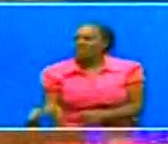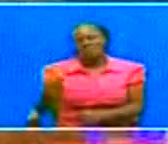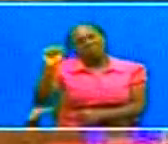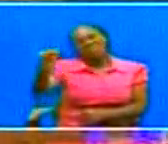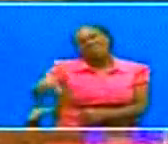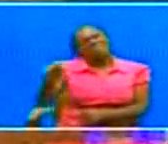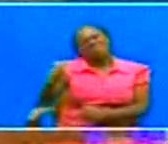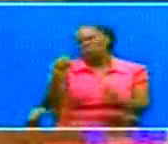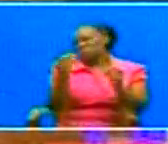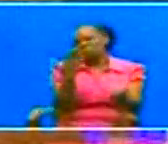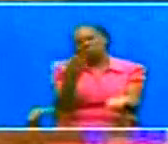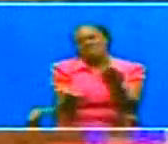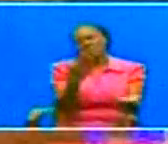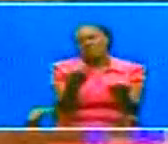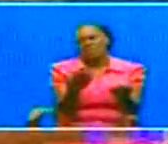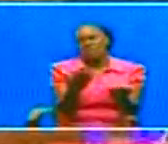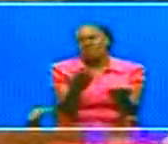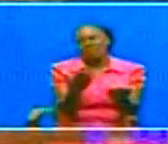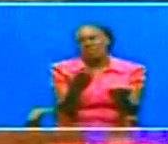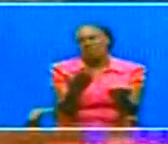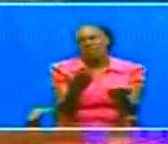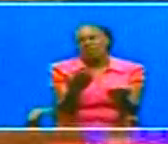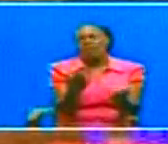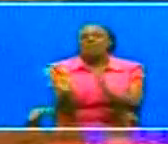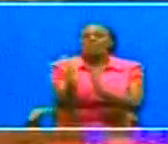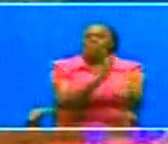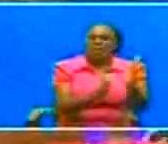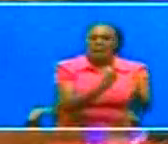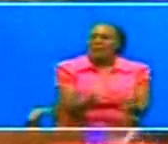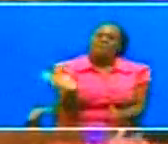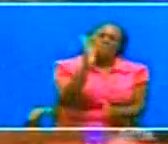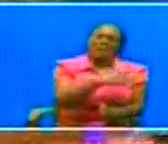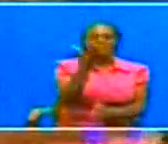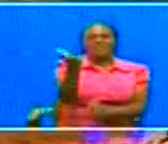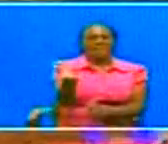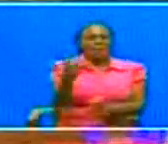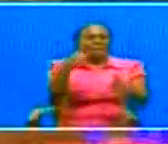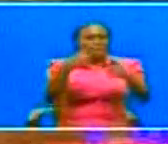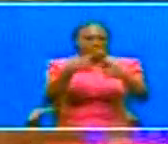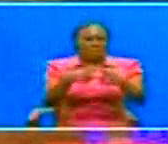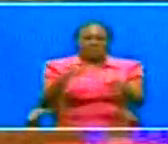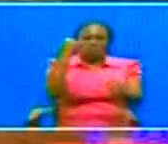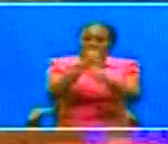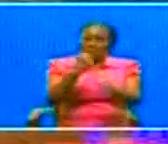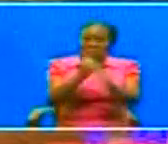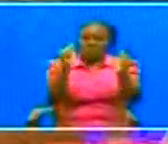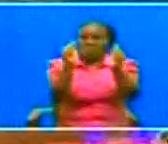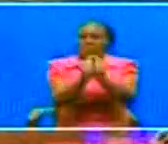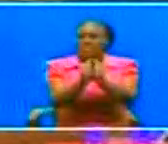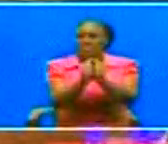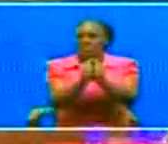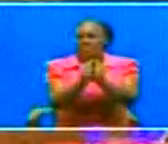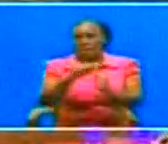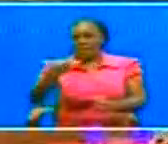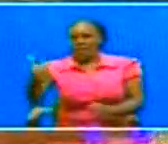Yeah, maybe. No? No, my plan is to go back there. Really? But I would work with